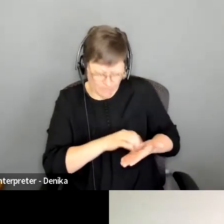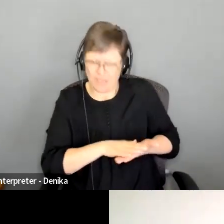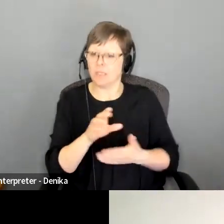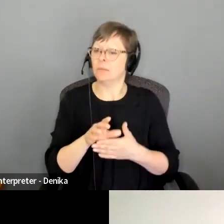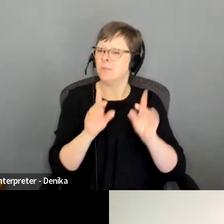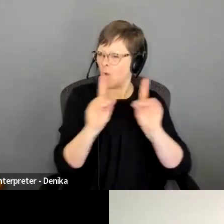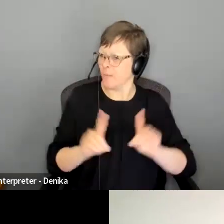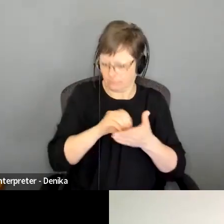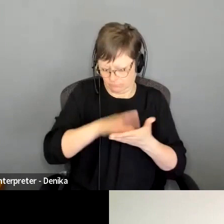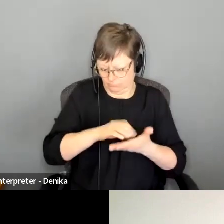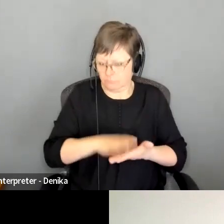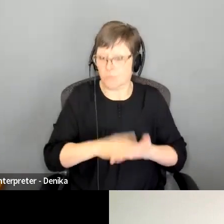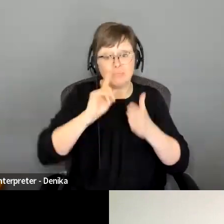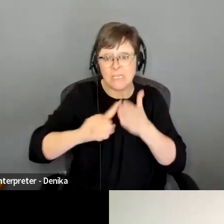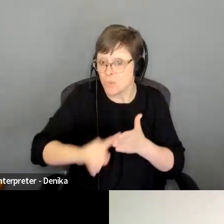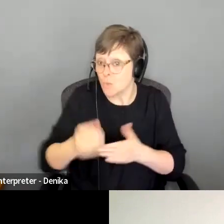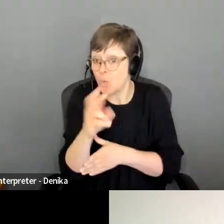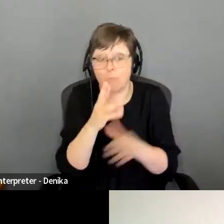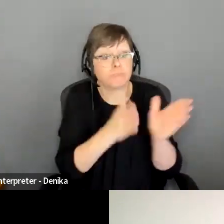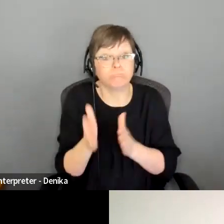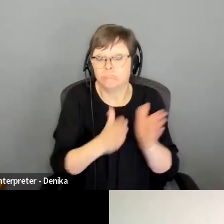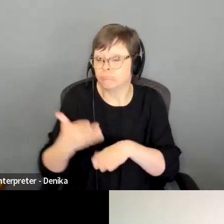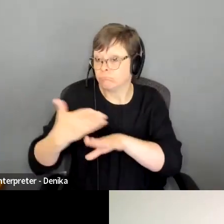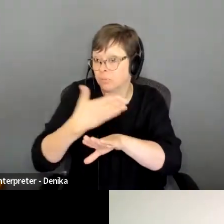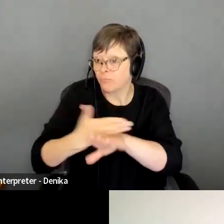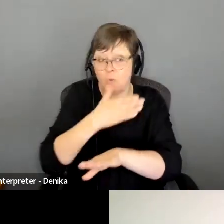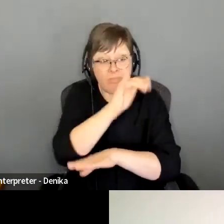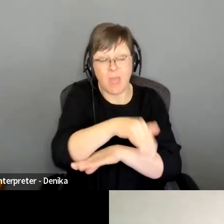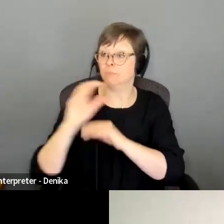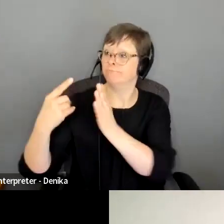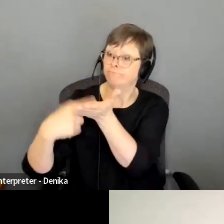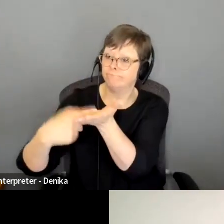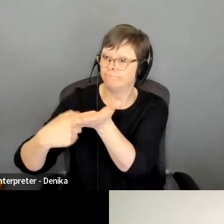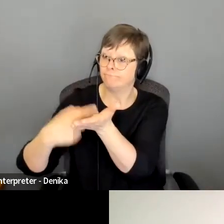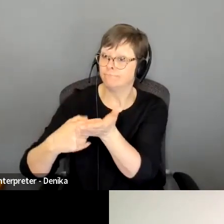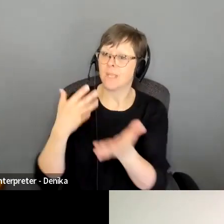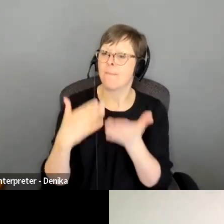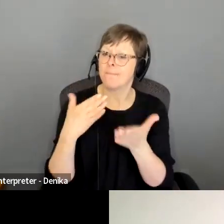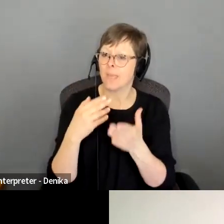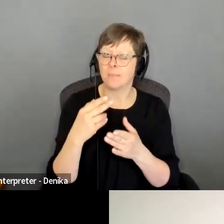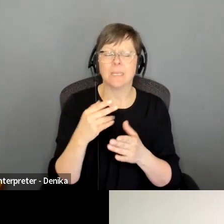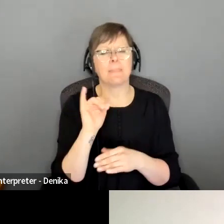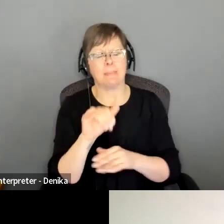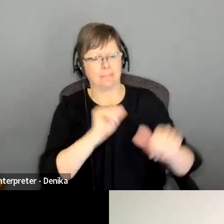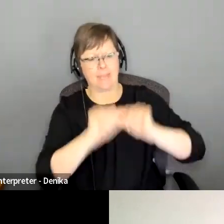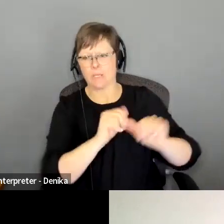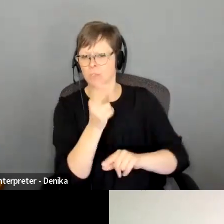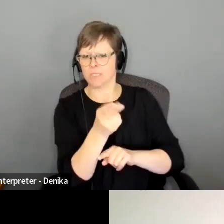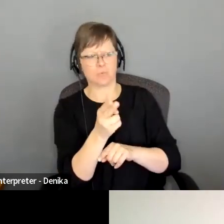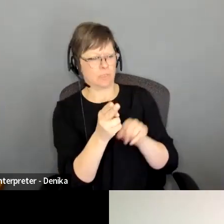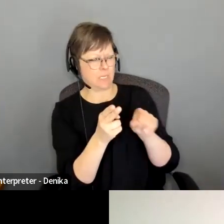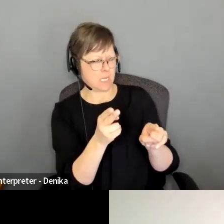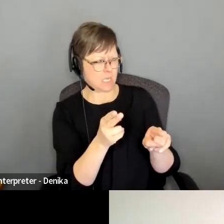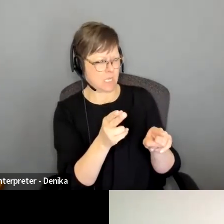like research or preparation that you do before any conversation you're going to have. Maybe you look back at that theater's history and realize the previous